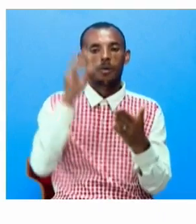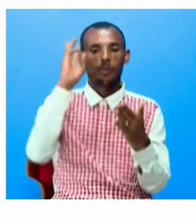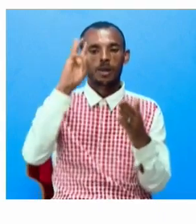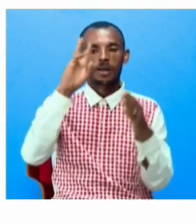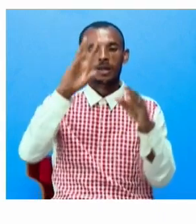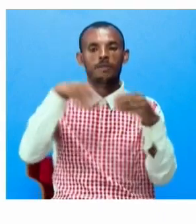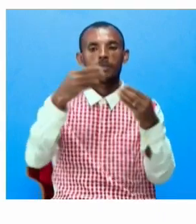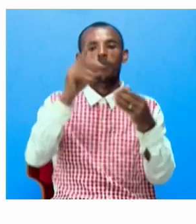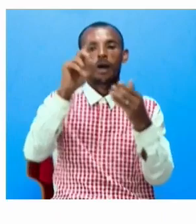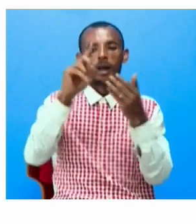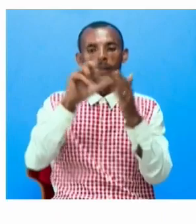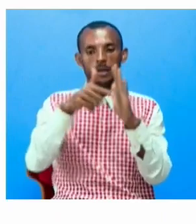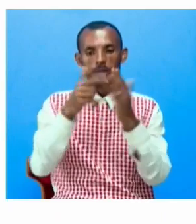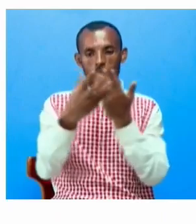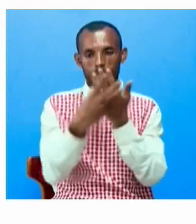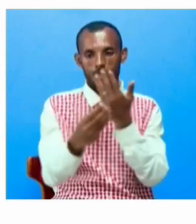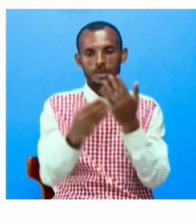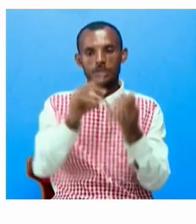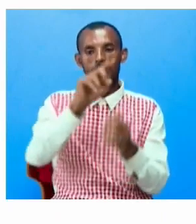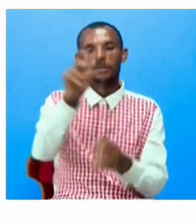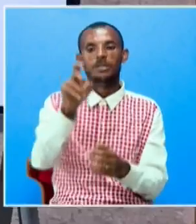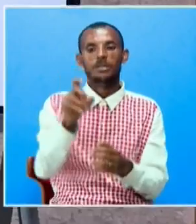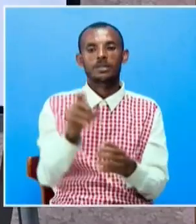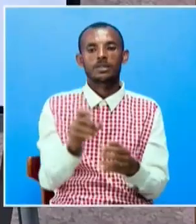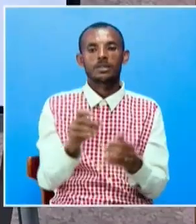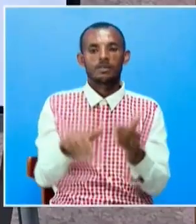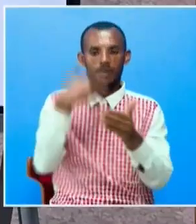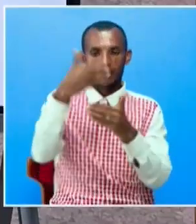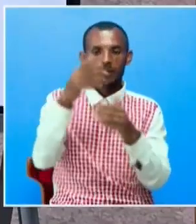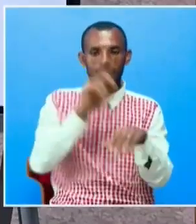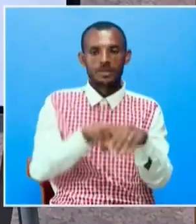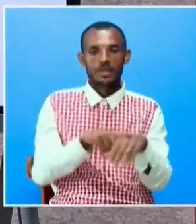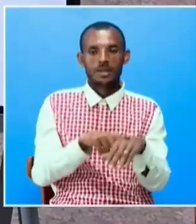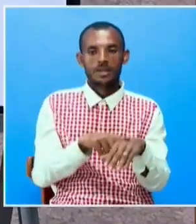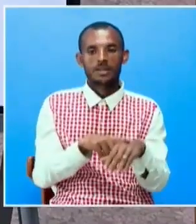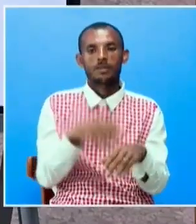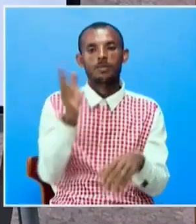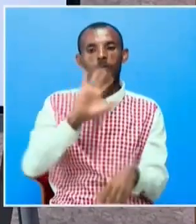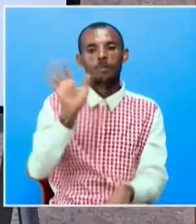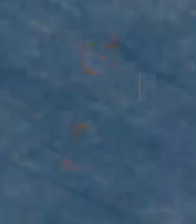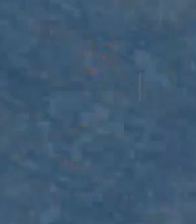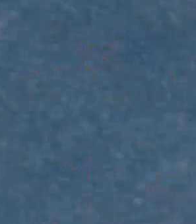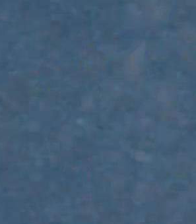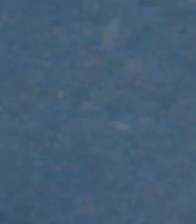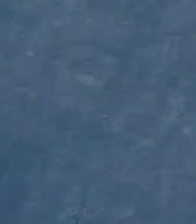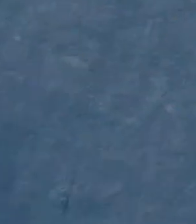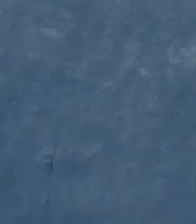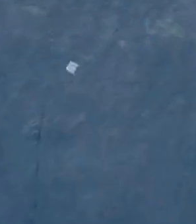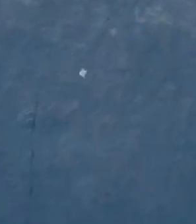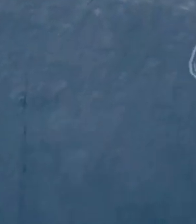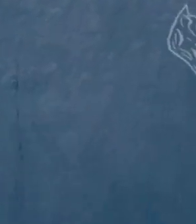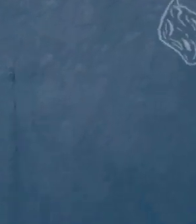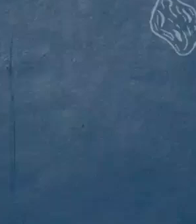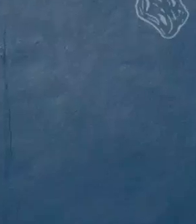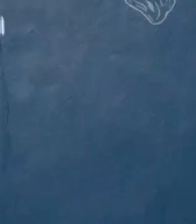you 1 minute to copy the question. Until next lesson, goodbye.